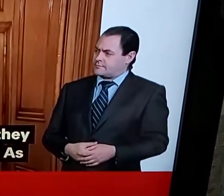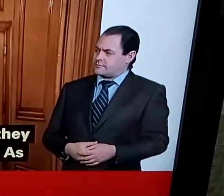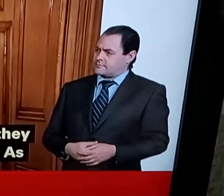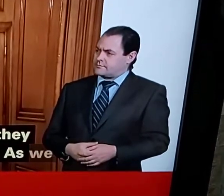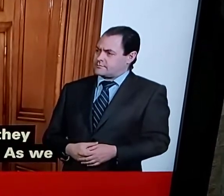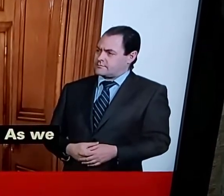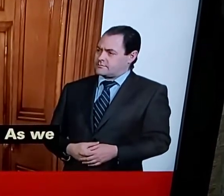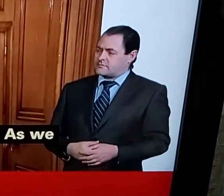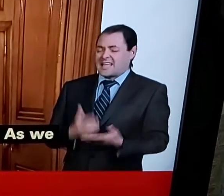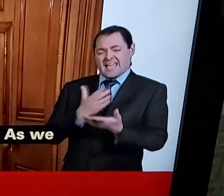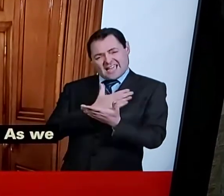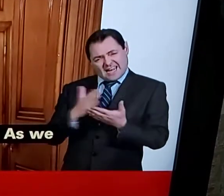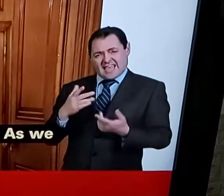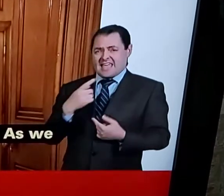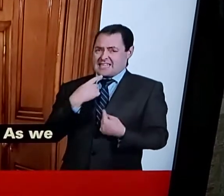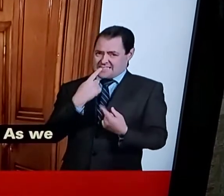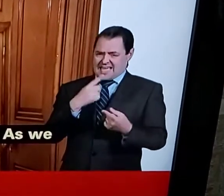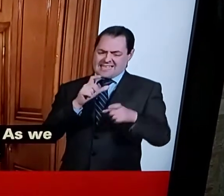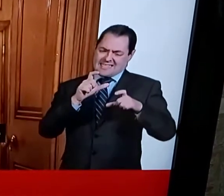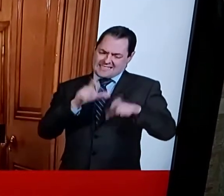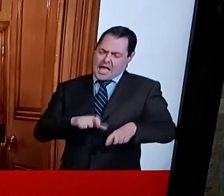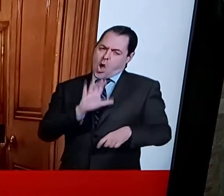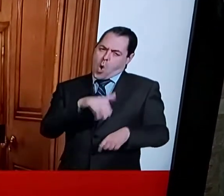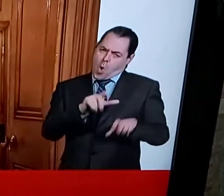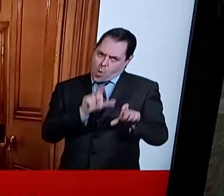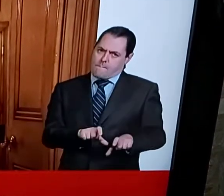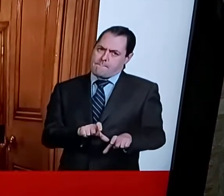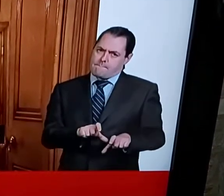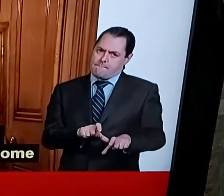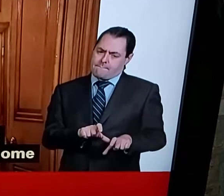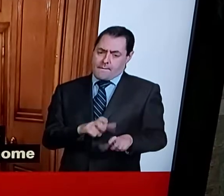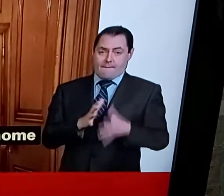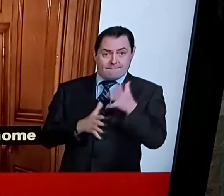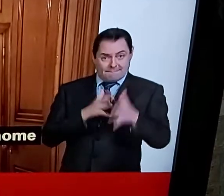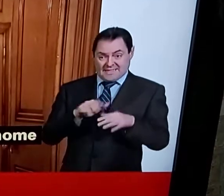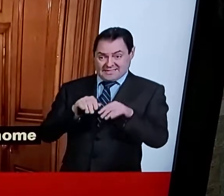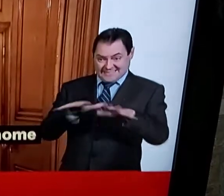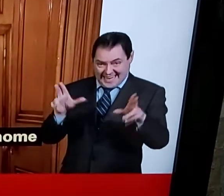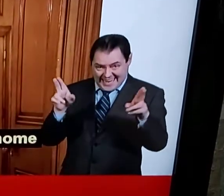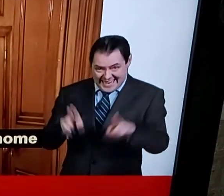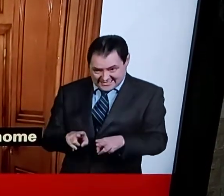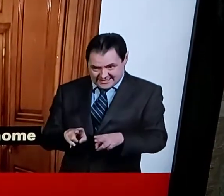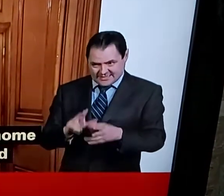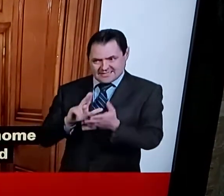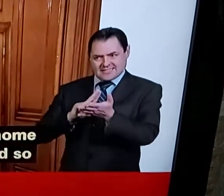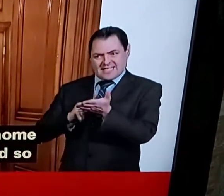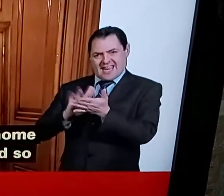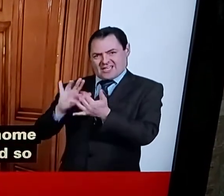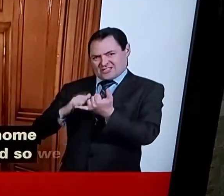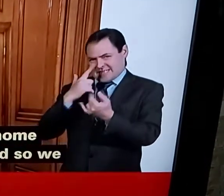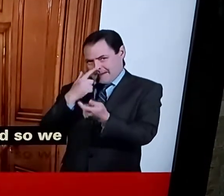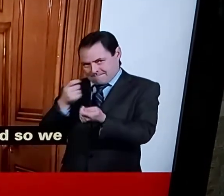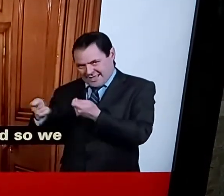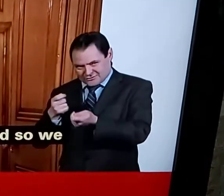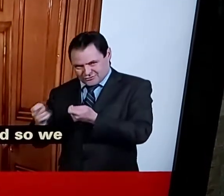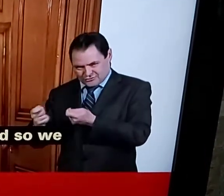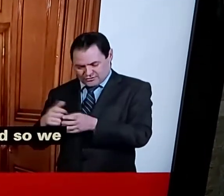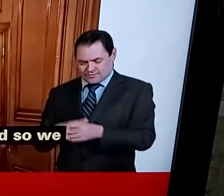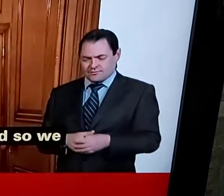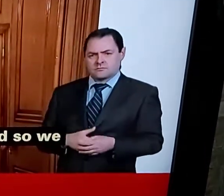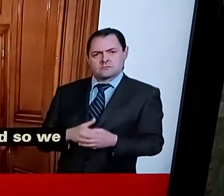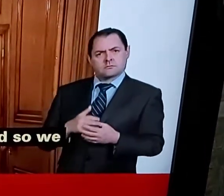stay at home so we can protect the NHS and so that we can save lives. So today I can report that through the government's